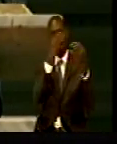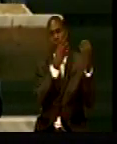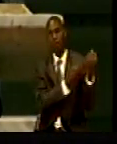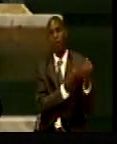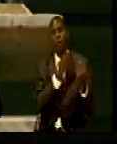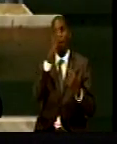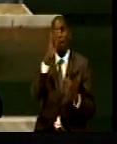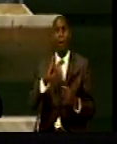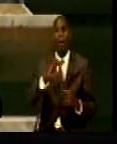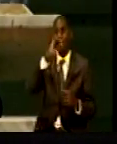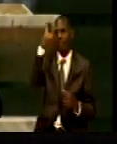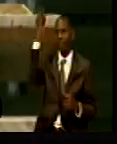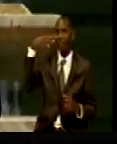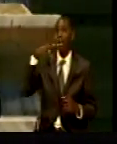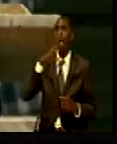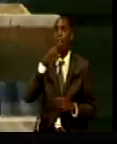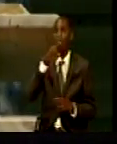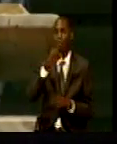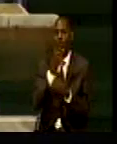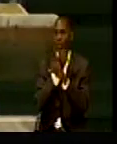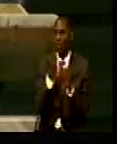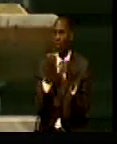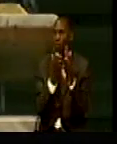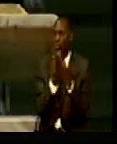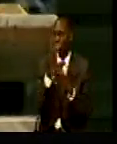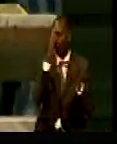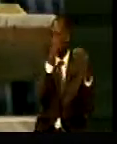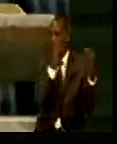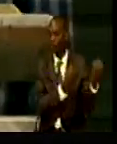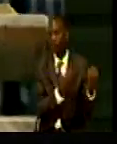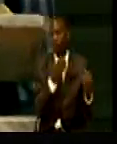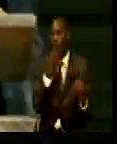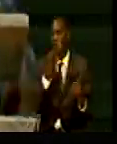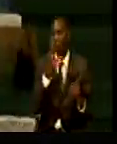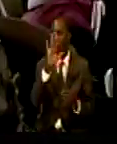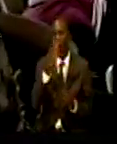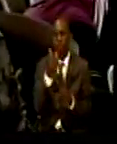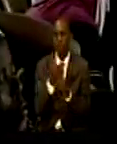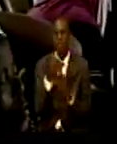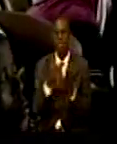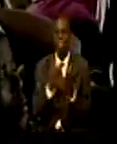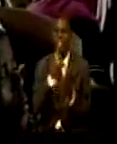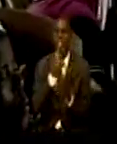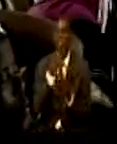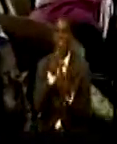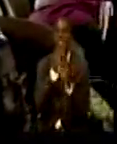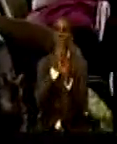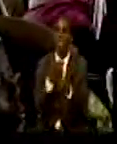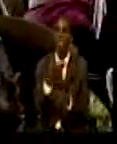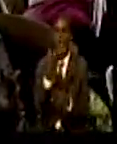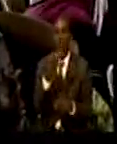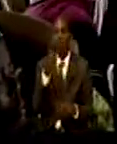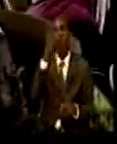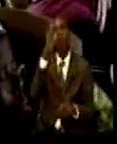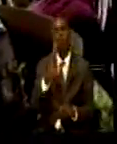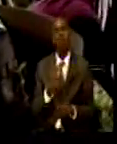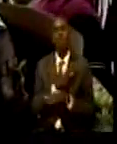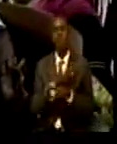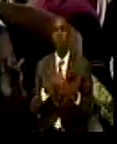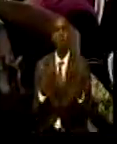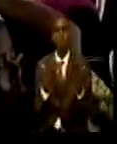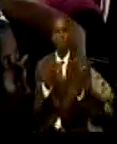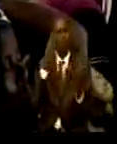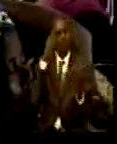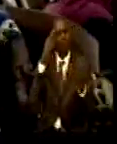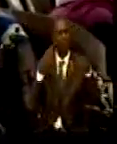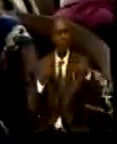are you saved through faith, that not of yourself, it is the gift of God. Don't wait for feeling, don't wait for, you